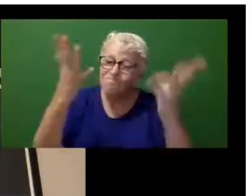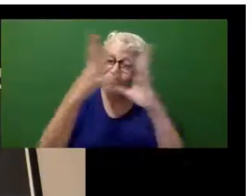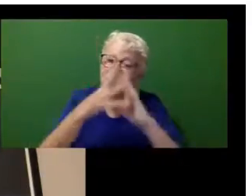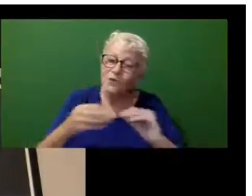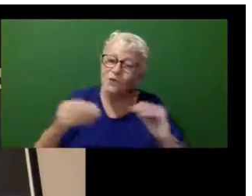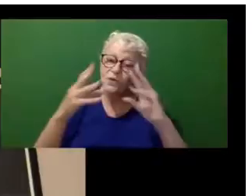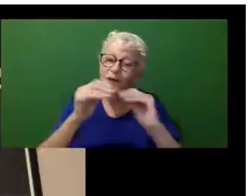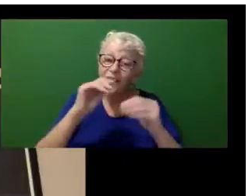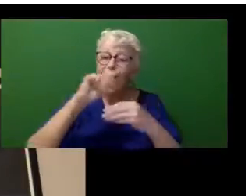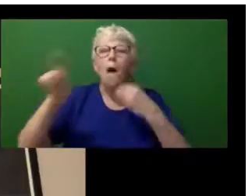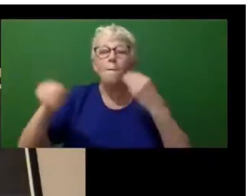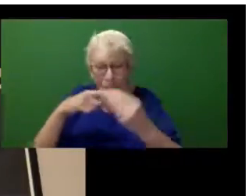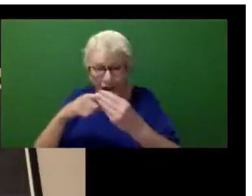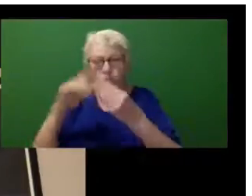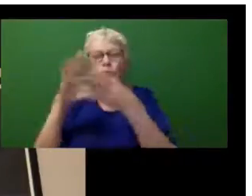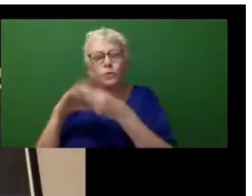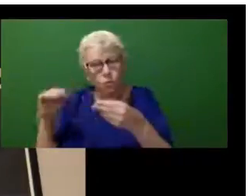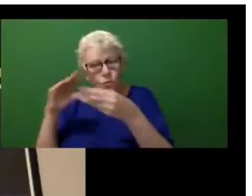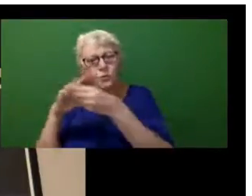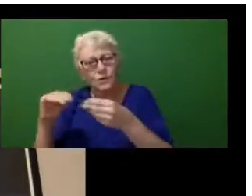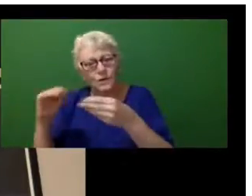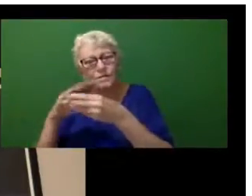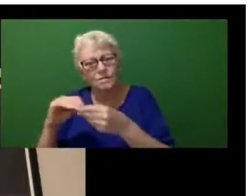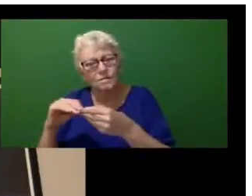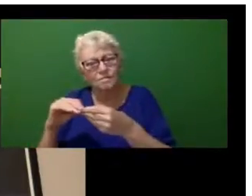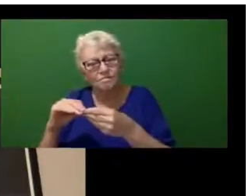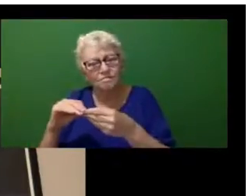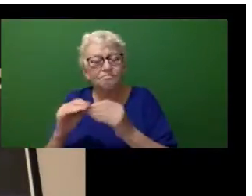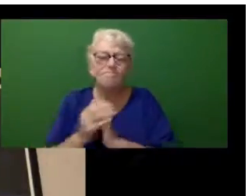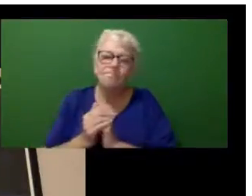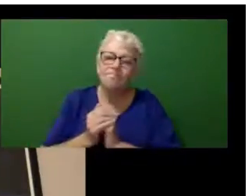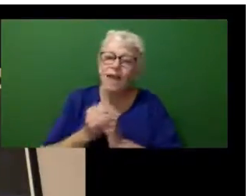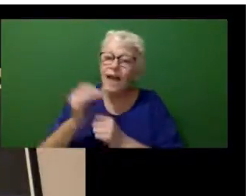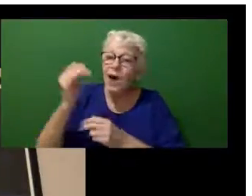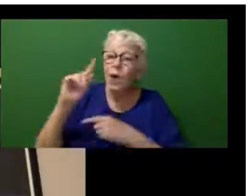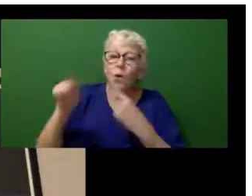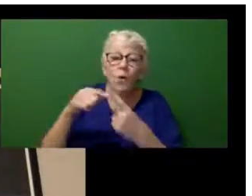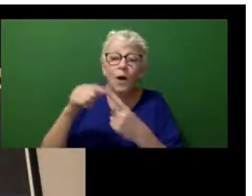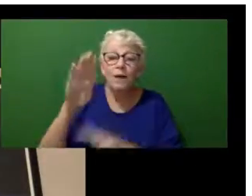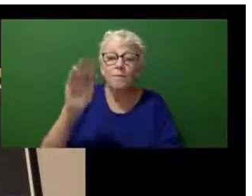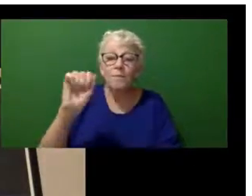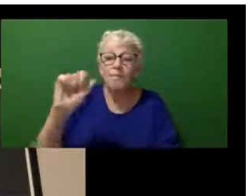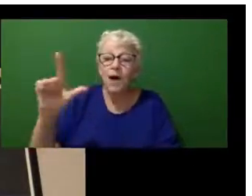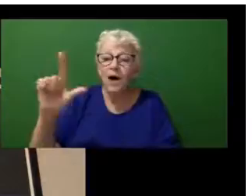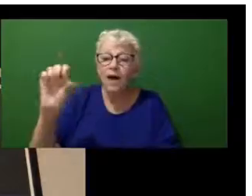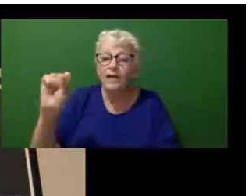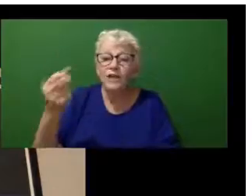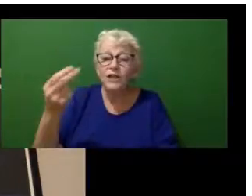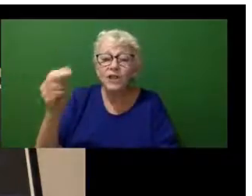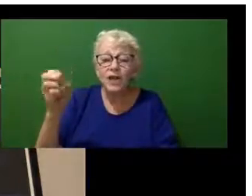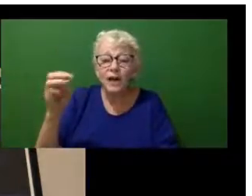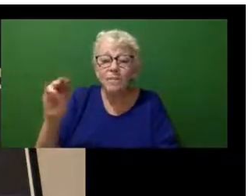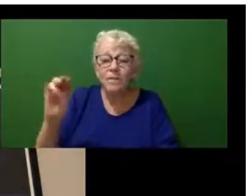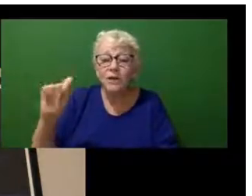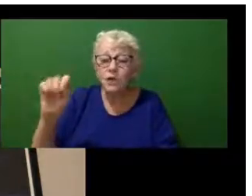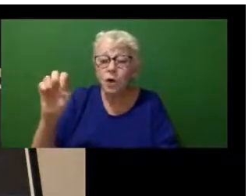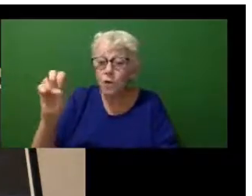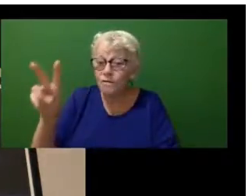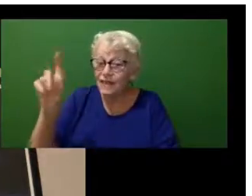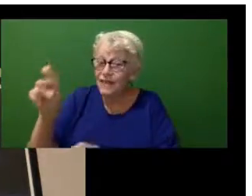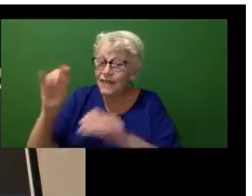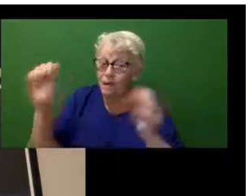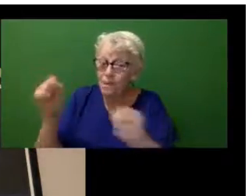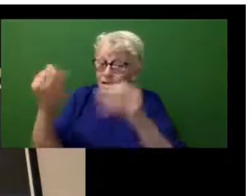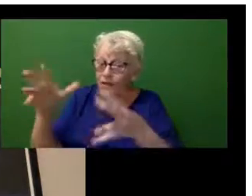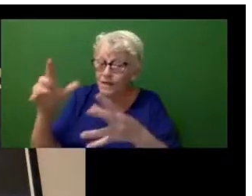I'd like to tell you a story about stories. It is said that when the Baal Shem Tov was in need of a